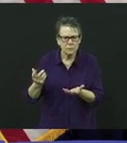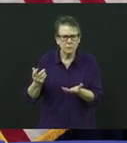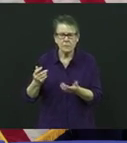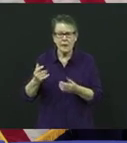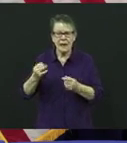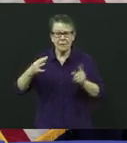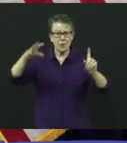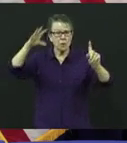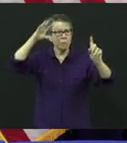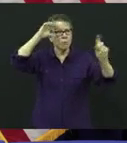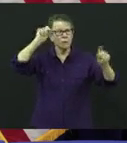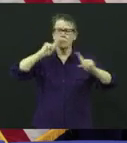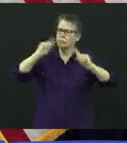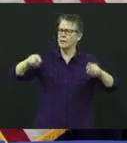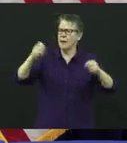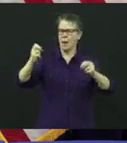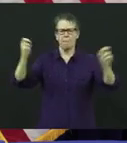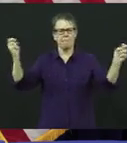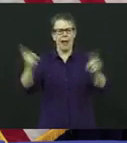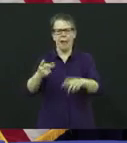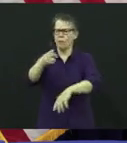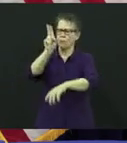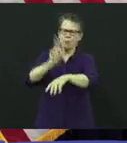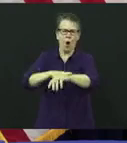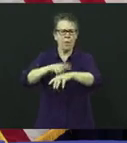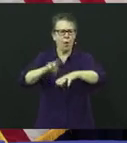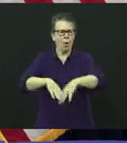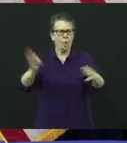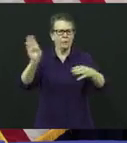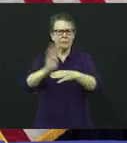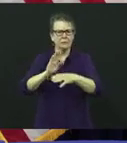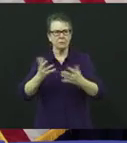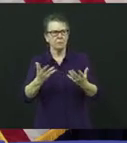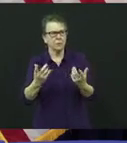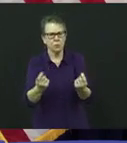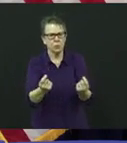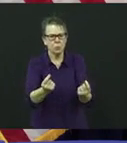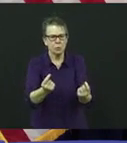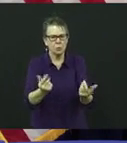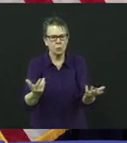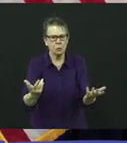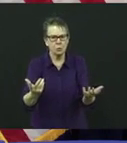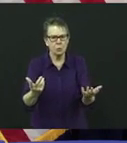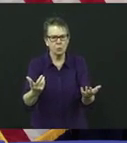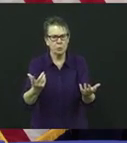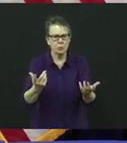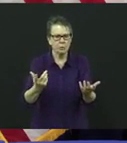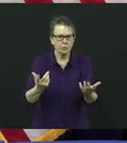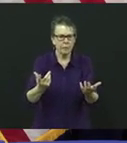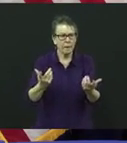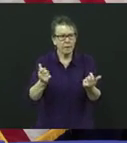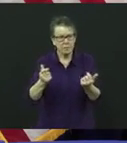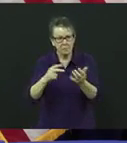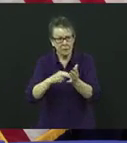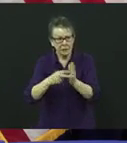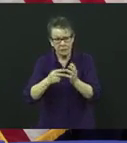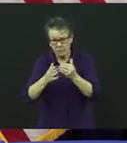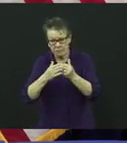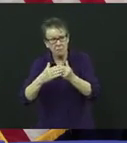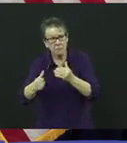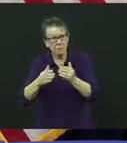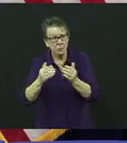on the future of our press conferences. We'll end up with one member of the media in front of us saying, on behalf of Brent, on behalf of, so thank you for